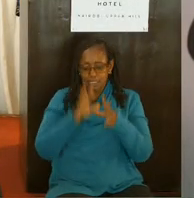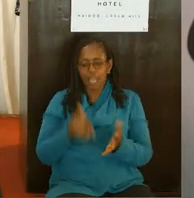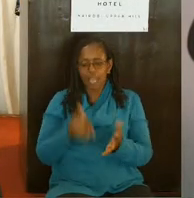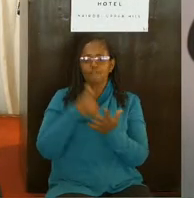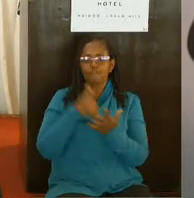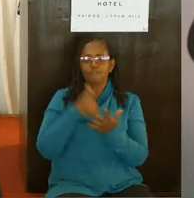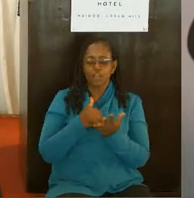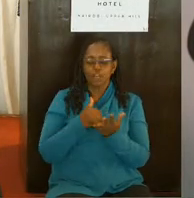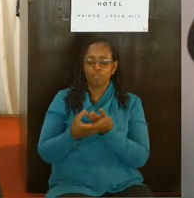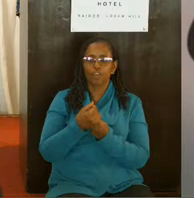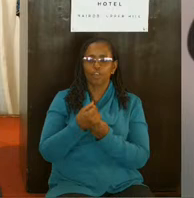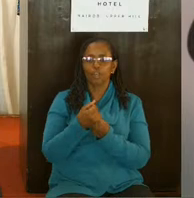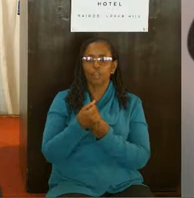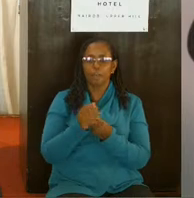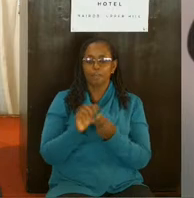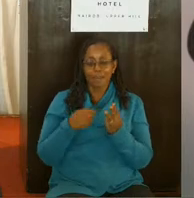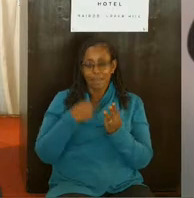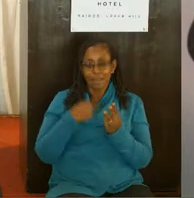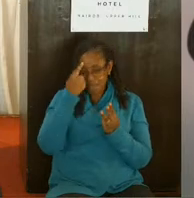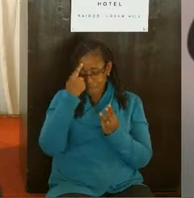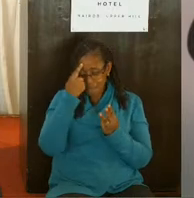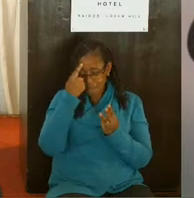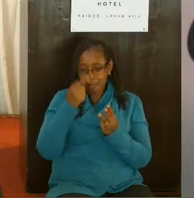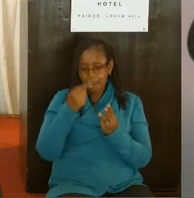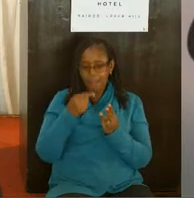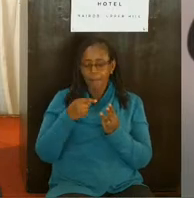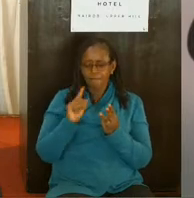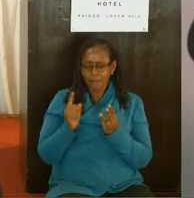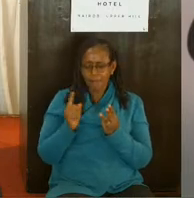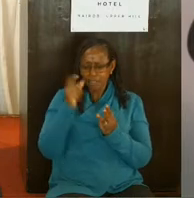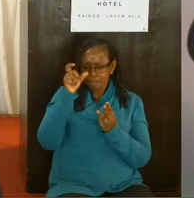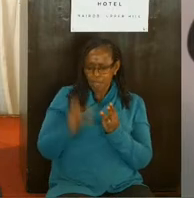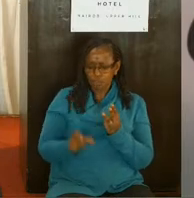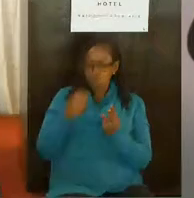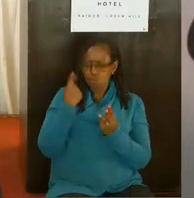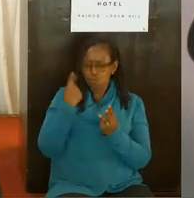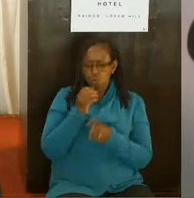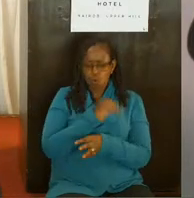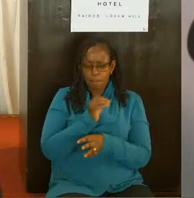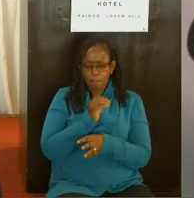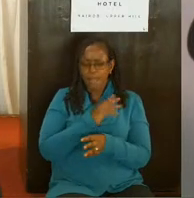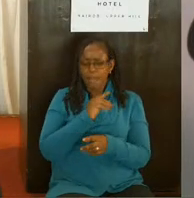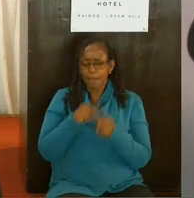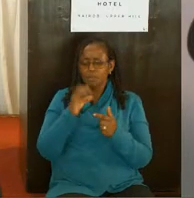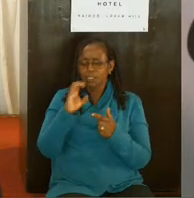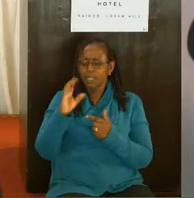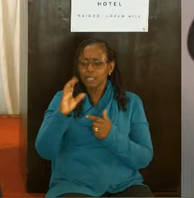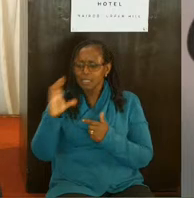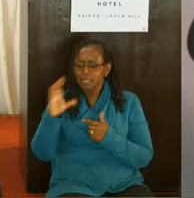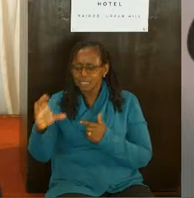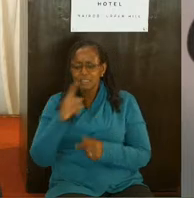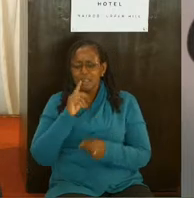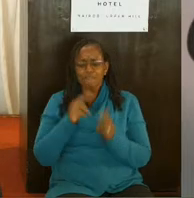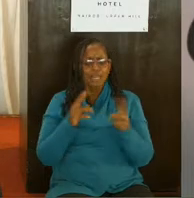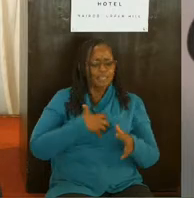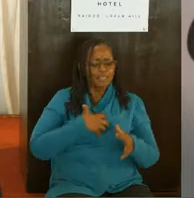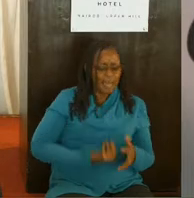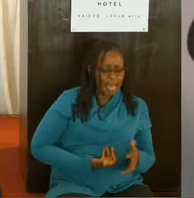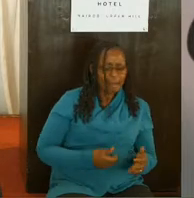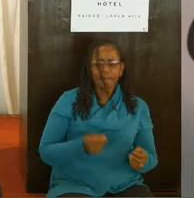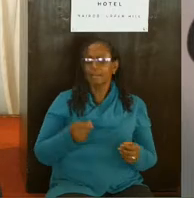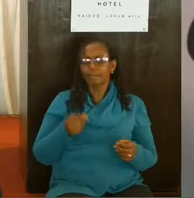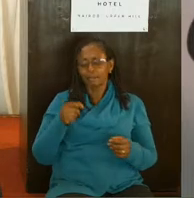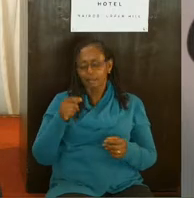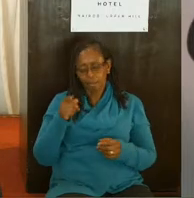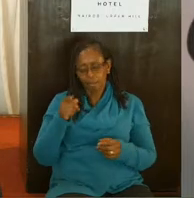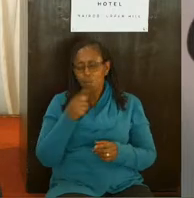involved but I think they're fast complainant of how CPC is very tiring and they always is very nagging and pesking was